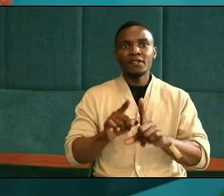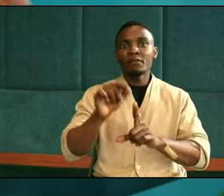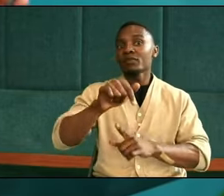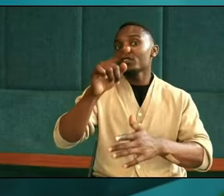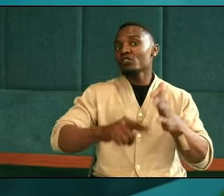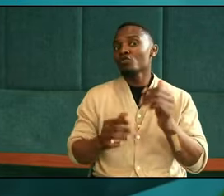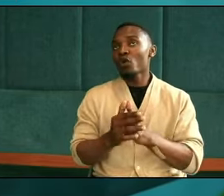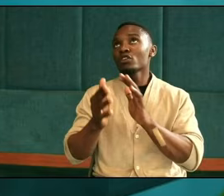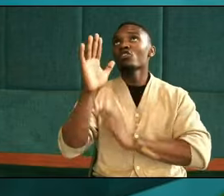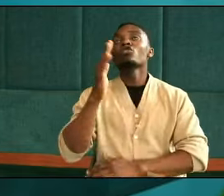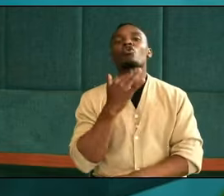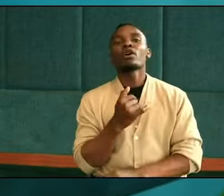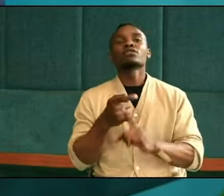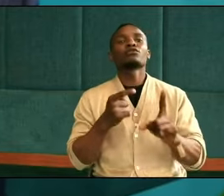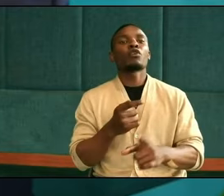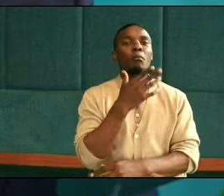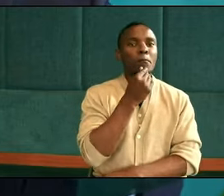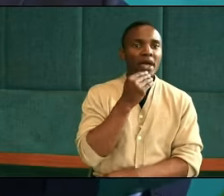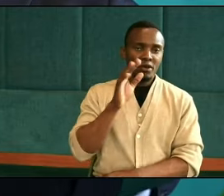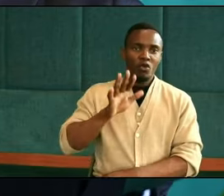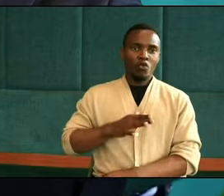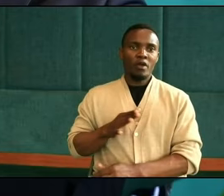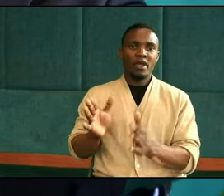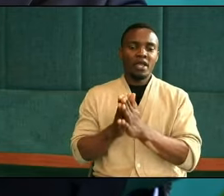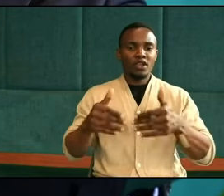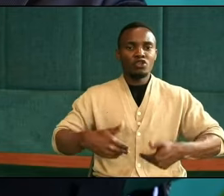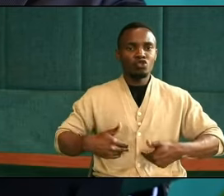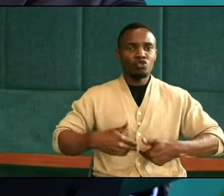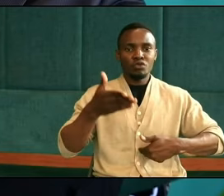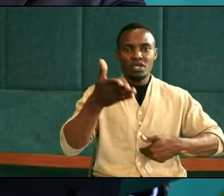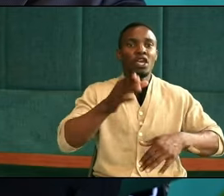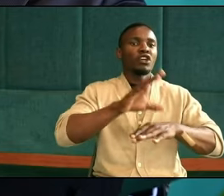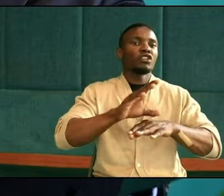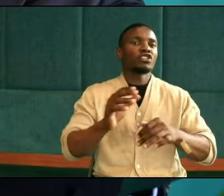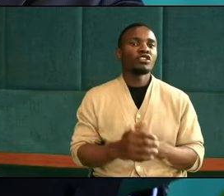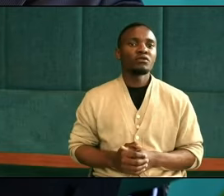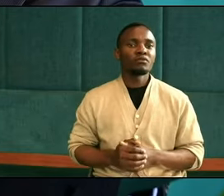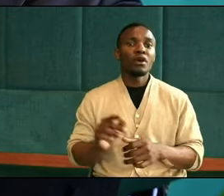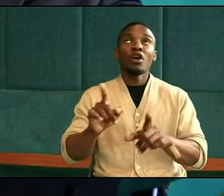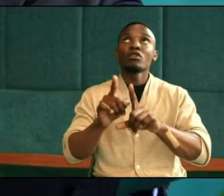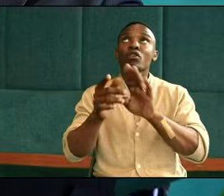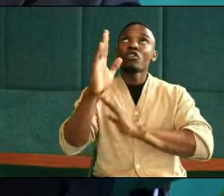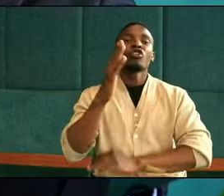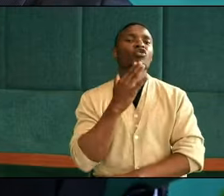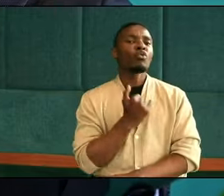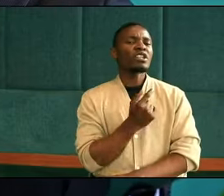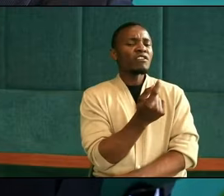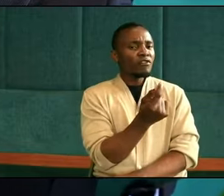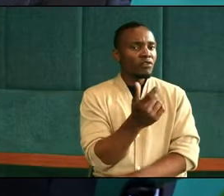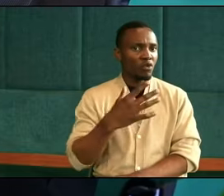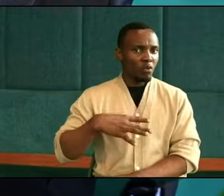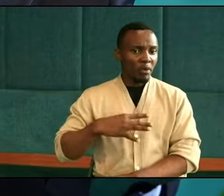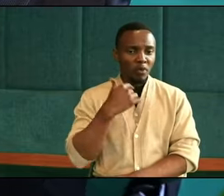God desires of the young men in this church. God is looking for a people who will be